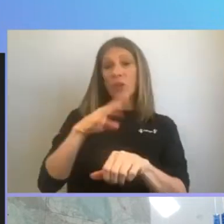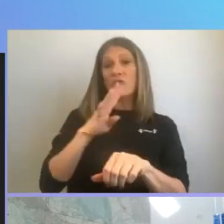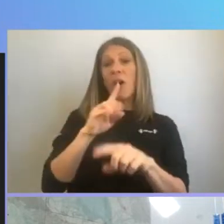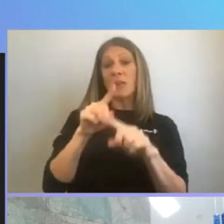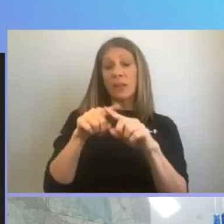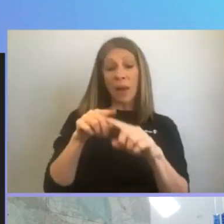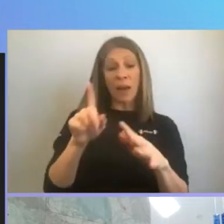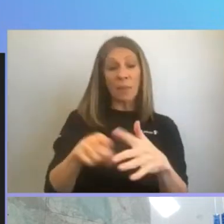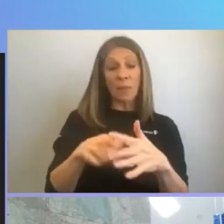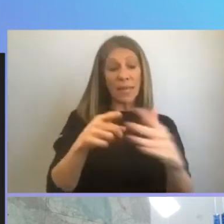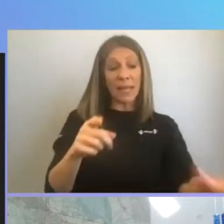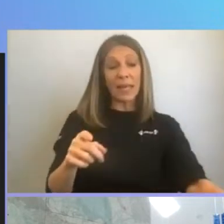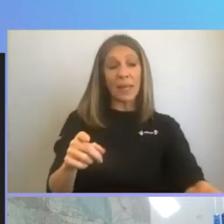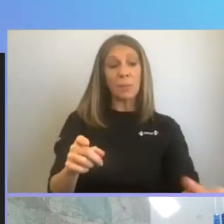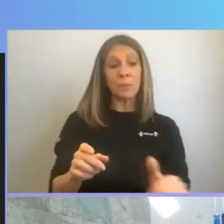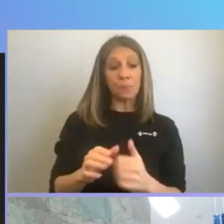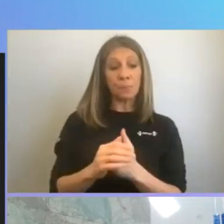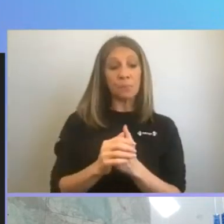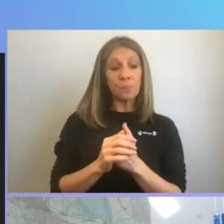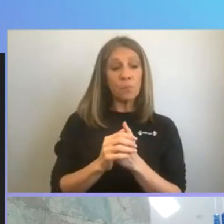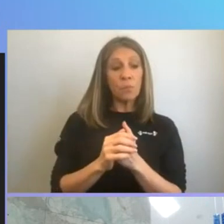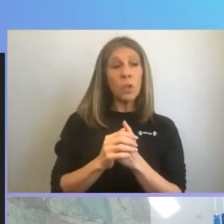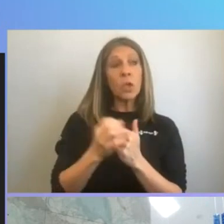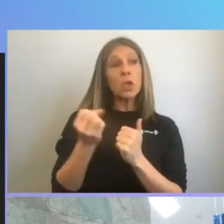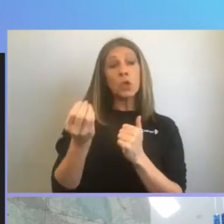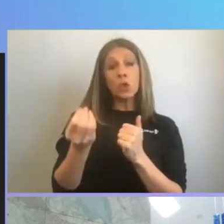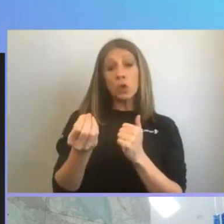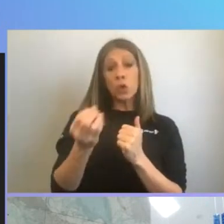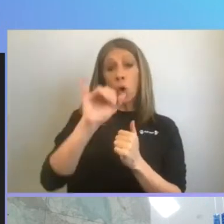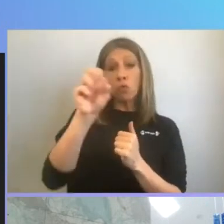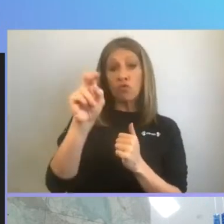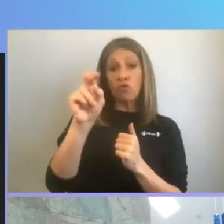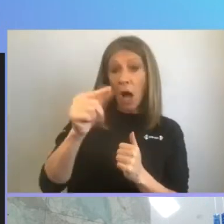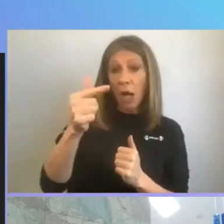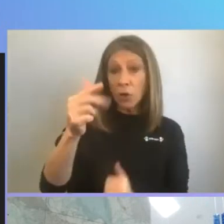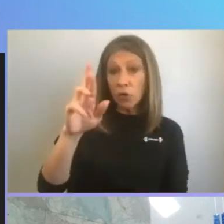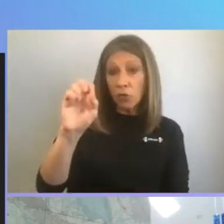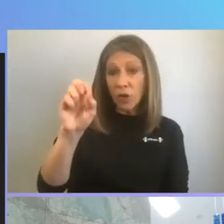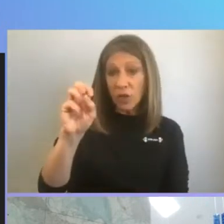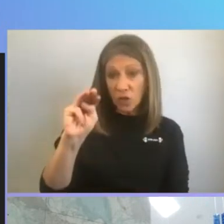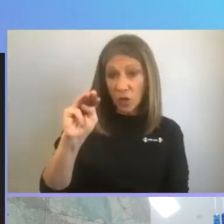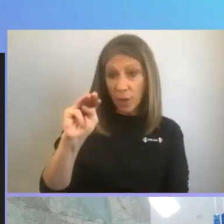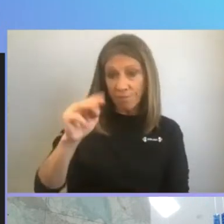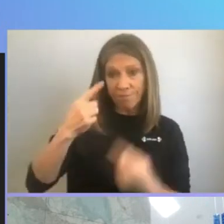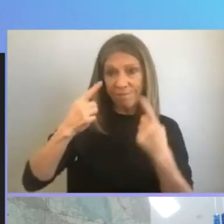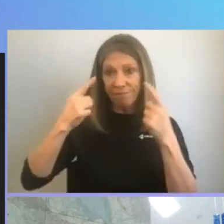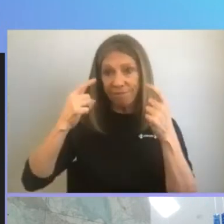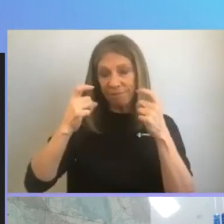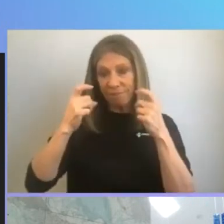beginning. So John Grisham, for example, is the famous